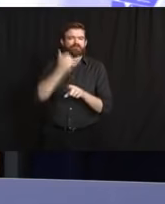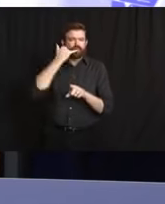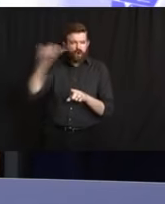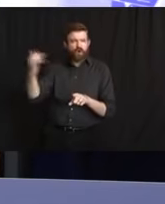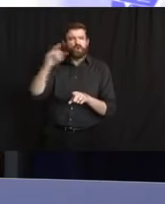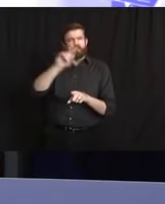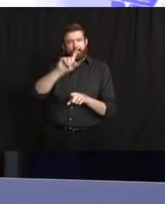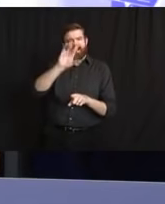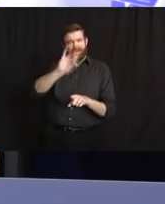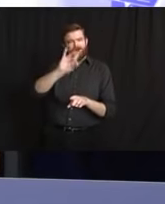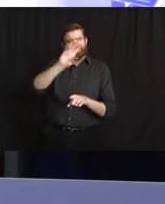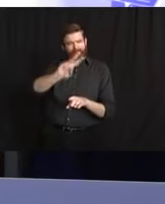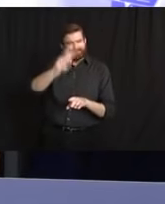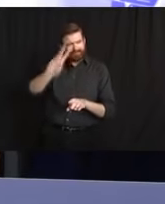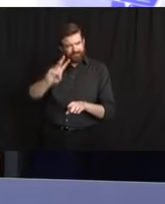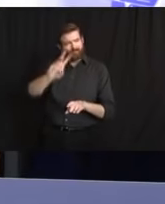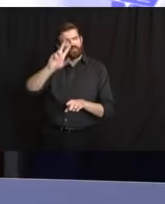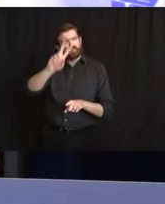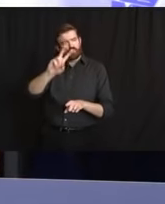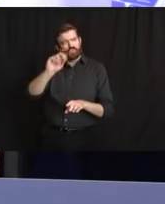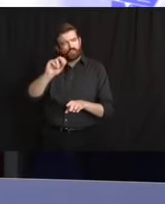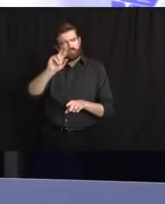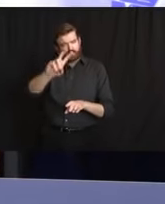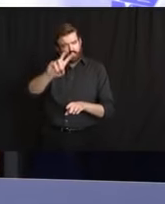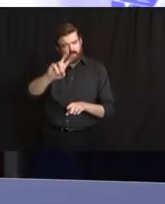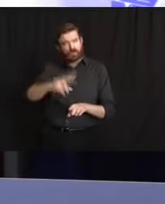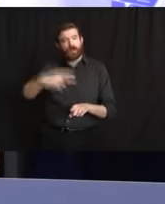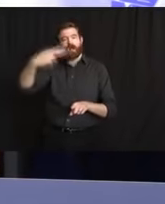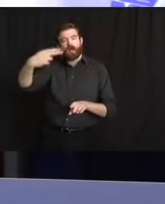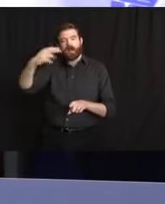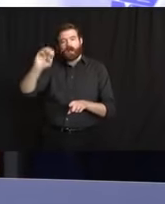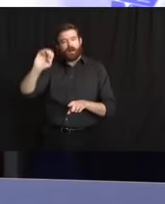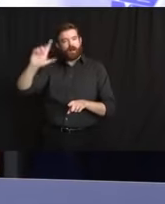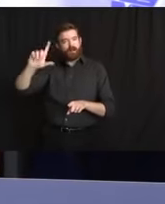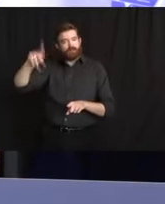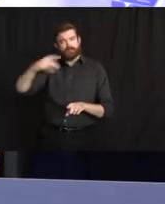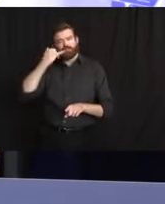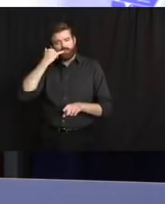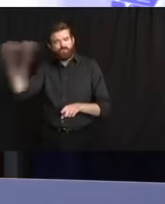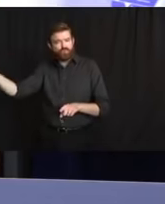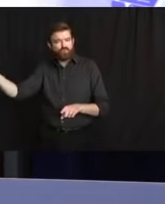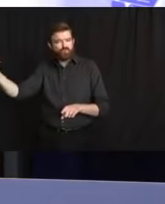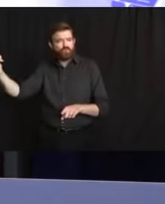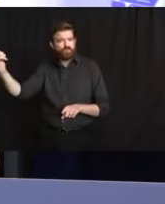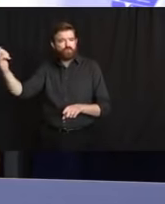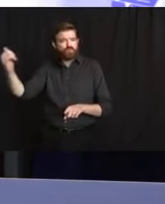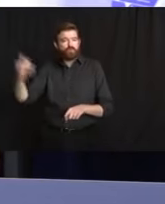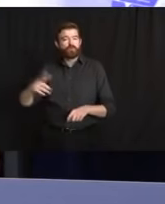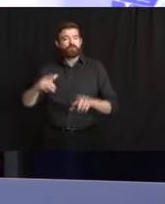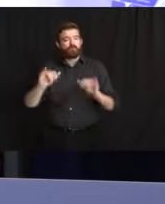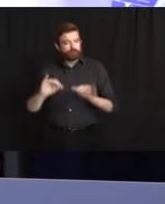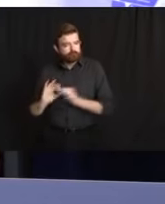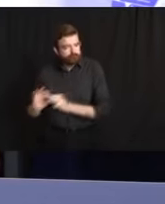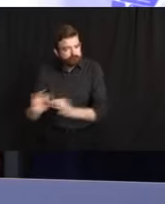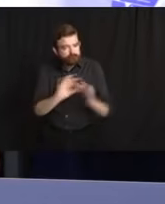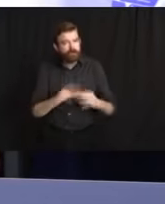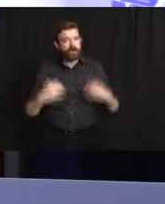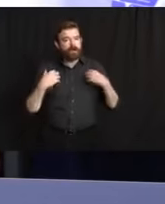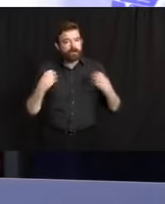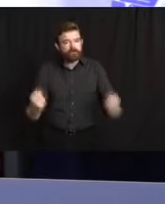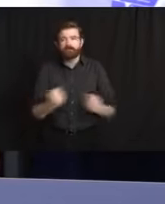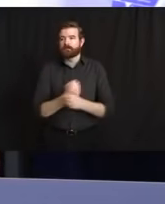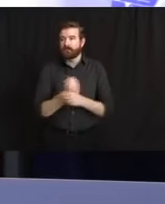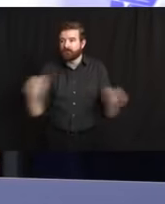1-866-202-HELP for support. Stay connected, stay safe, stay healthy, and get tested. And happy Father's Day to all the dads out